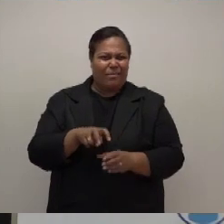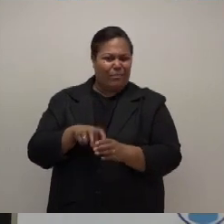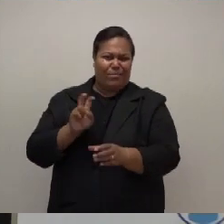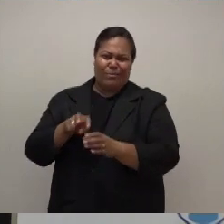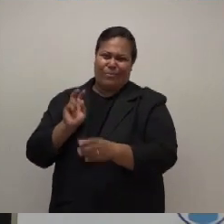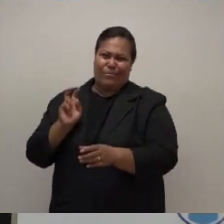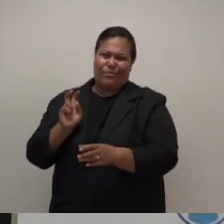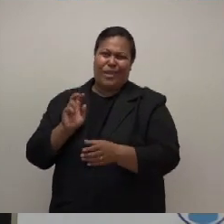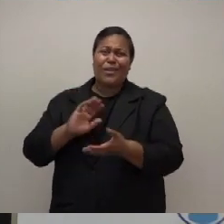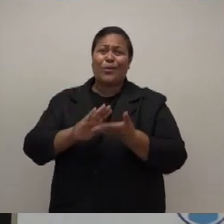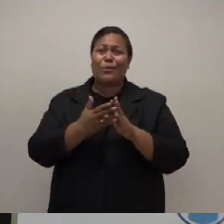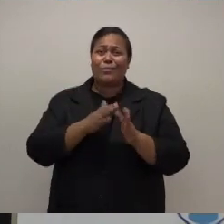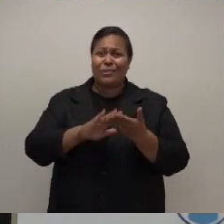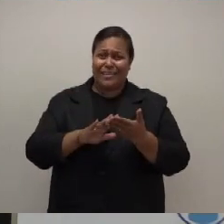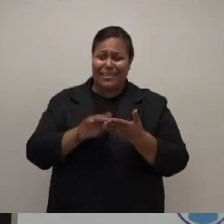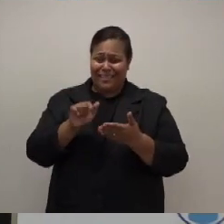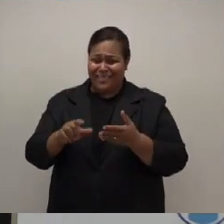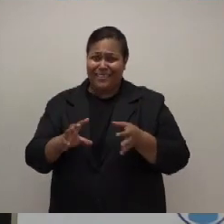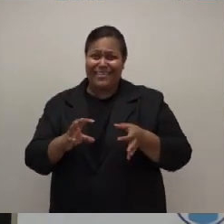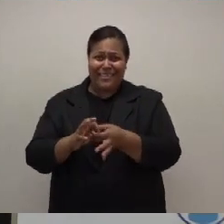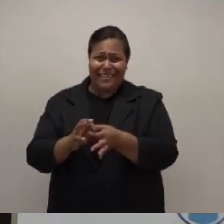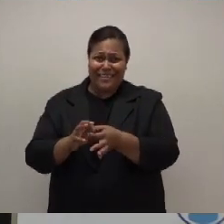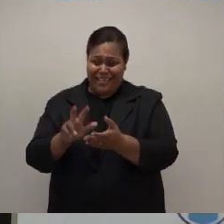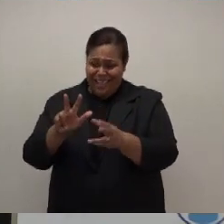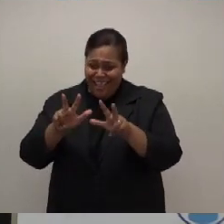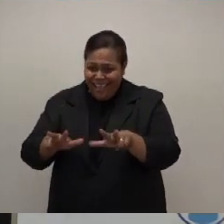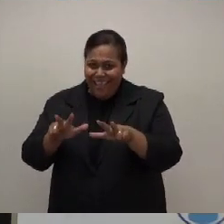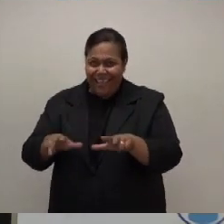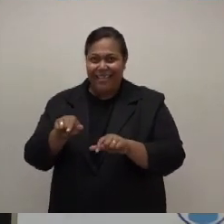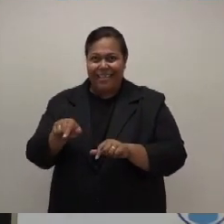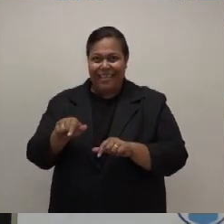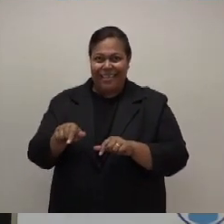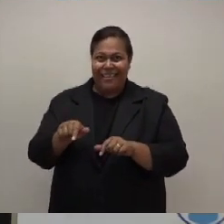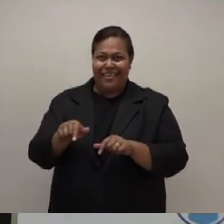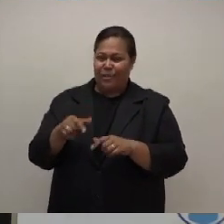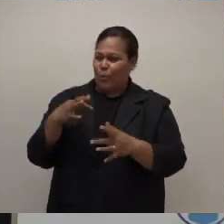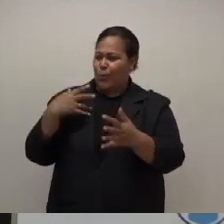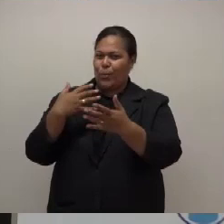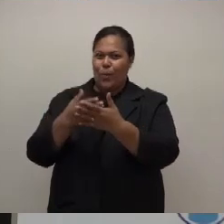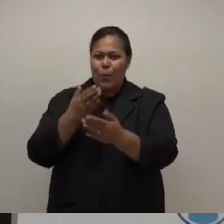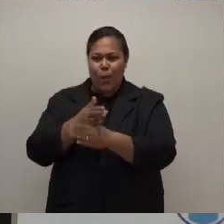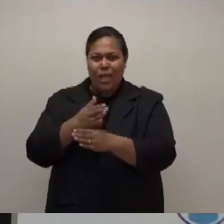production companies have forged loving relationship with over the years.